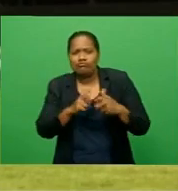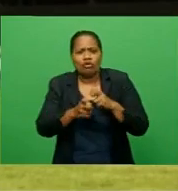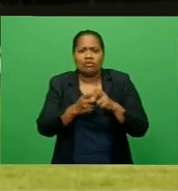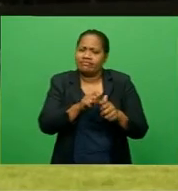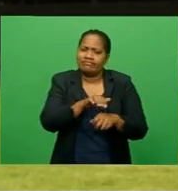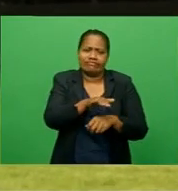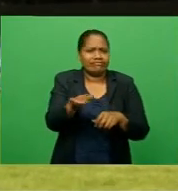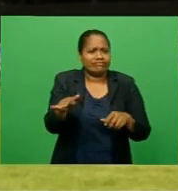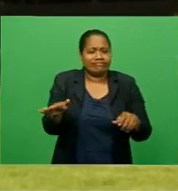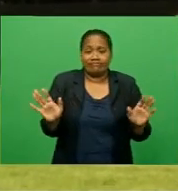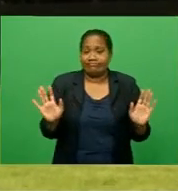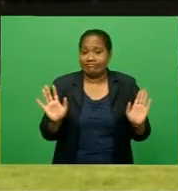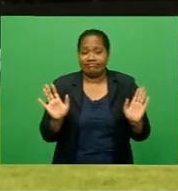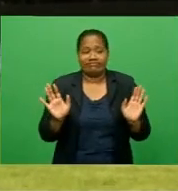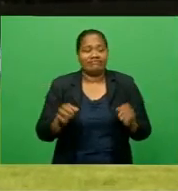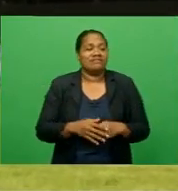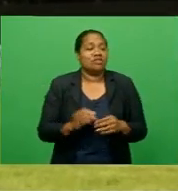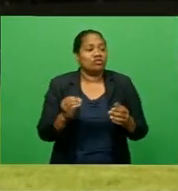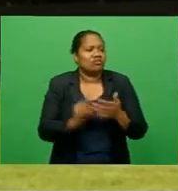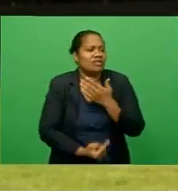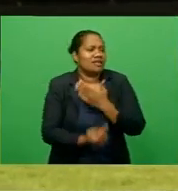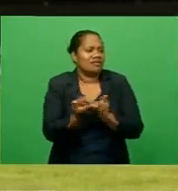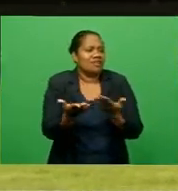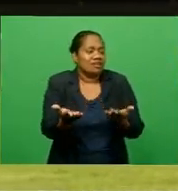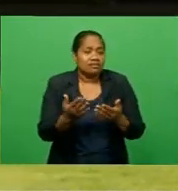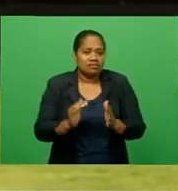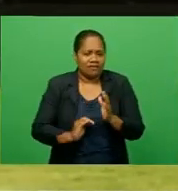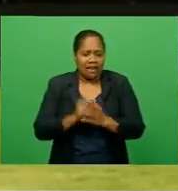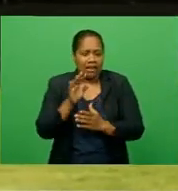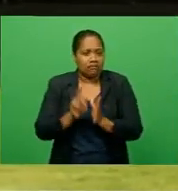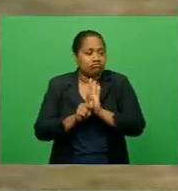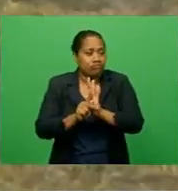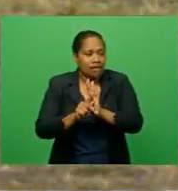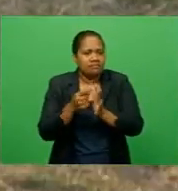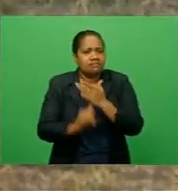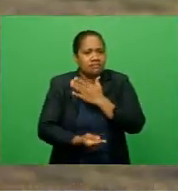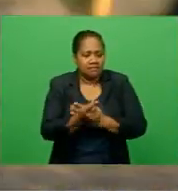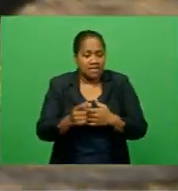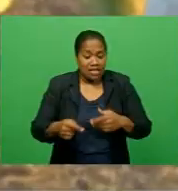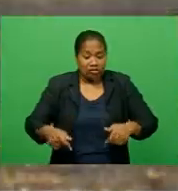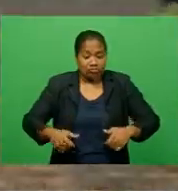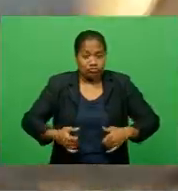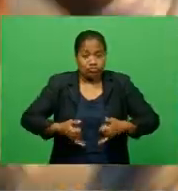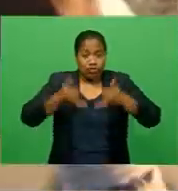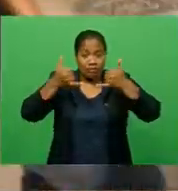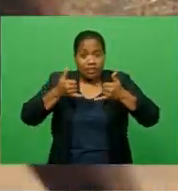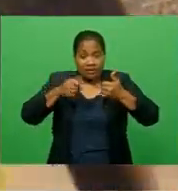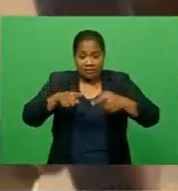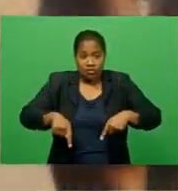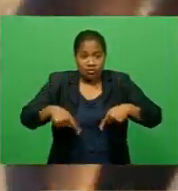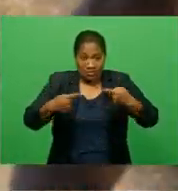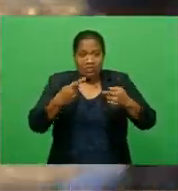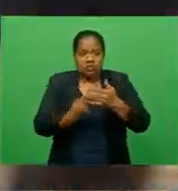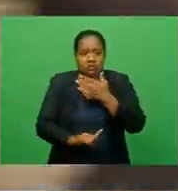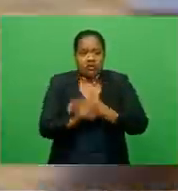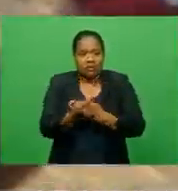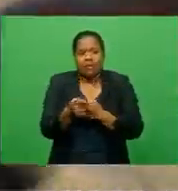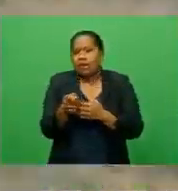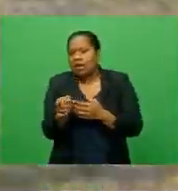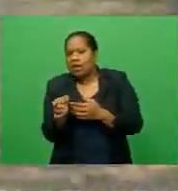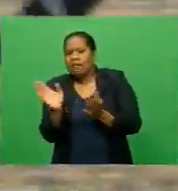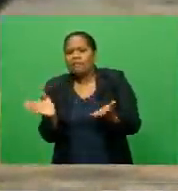them. The side is also feeling the pressure as the defending champions of the tournament. However, notable players like